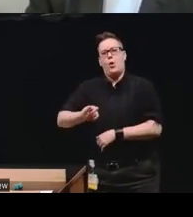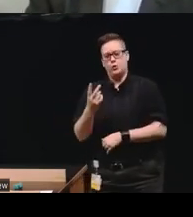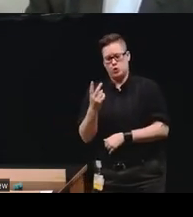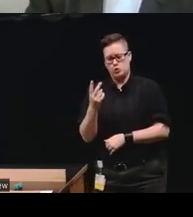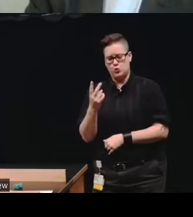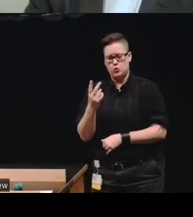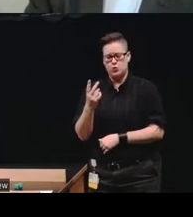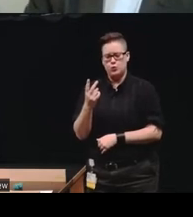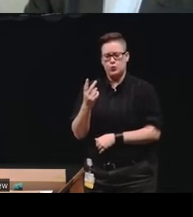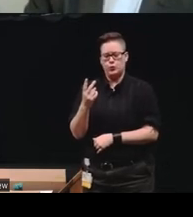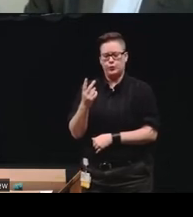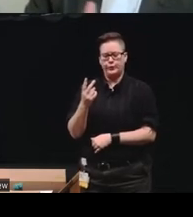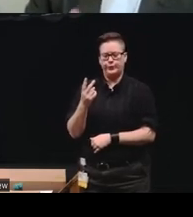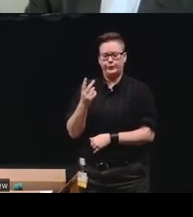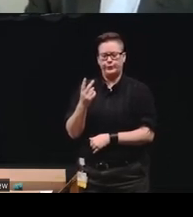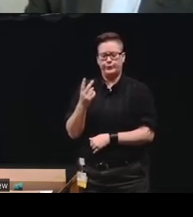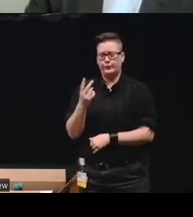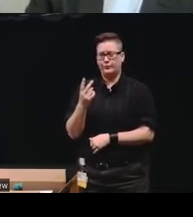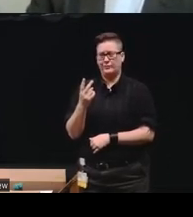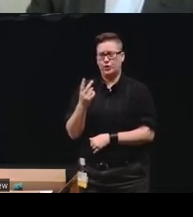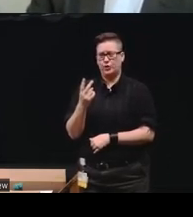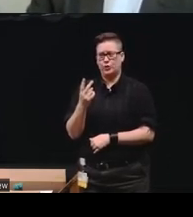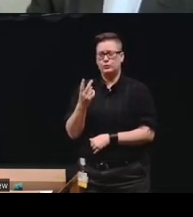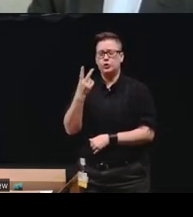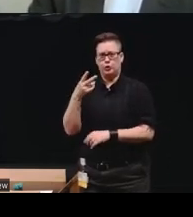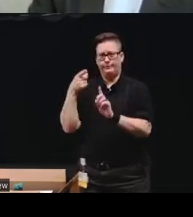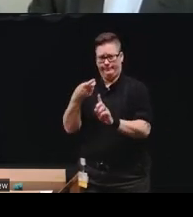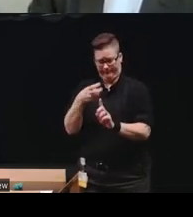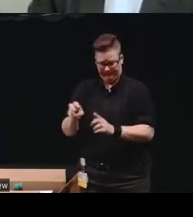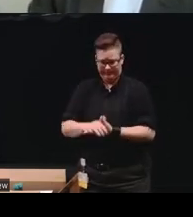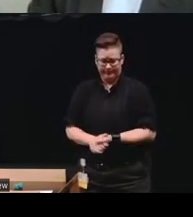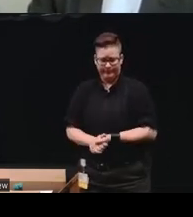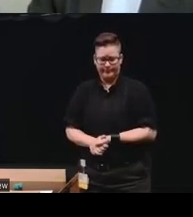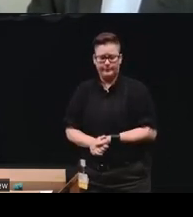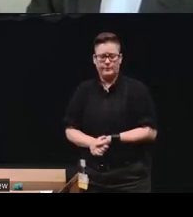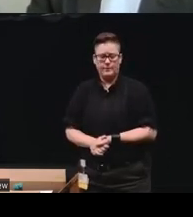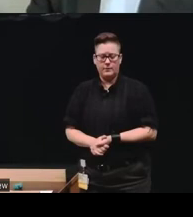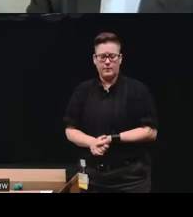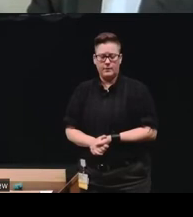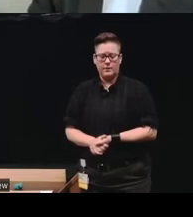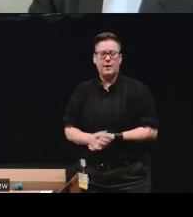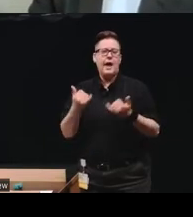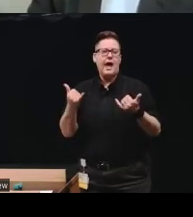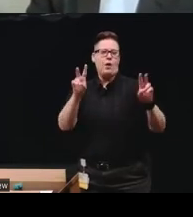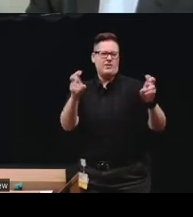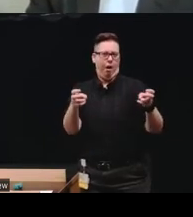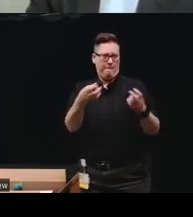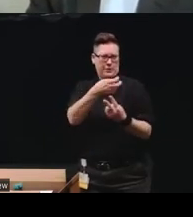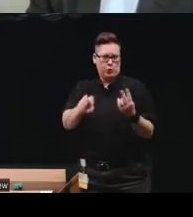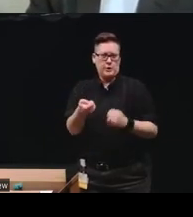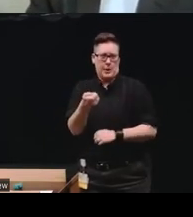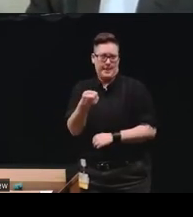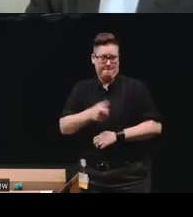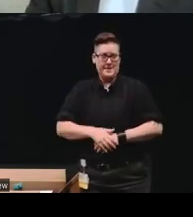transitions. So Mr. Jones or Mrs. Jones, I'd like to switch topics for a little bit, if it's